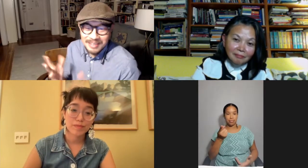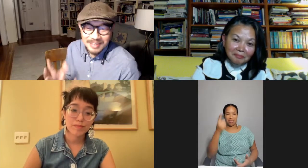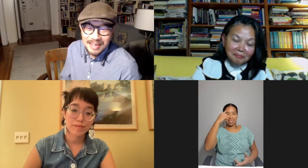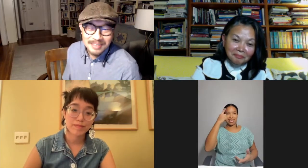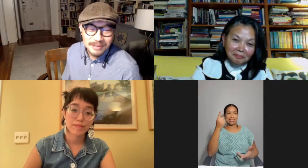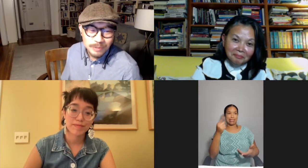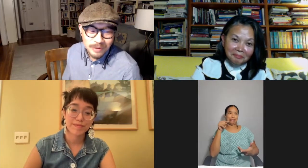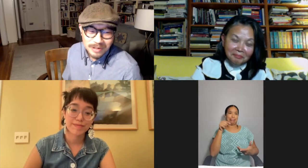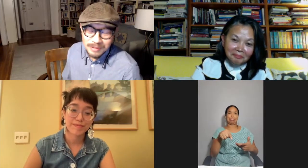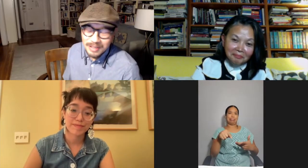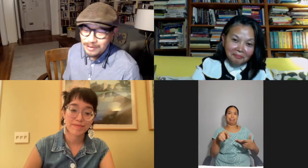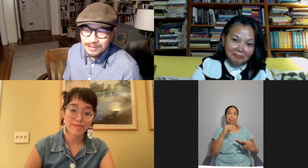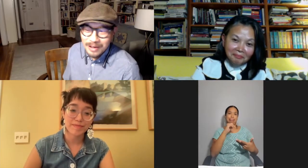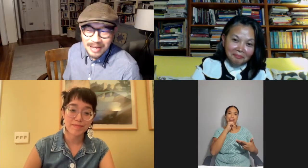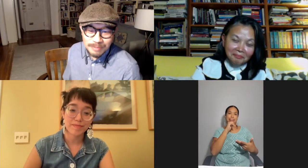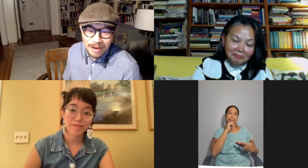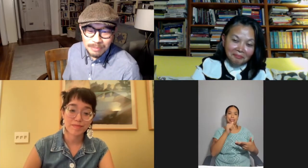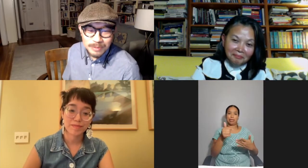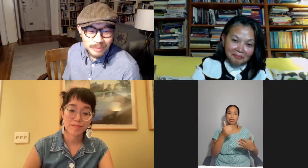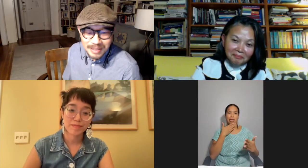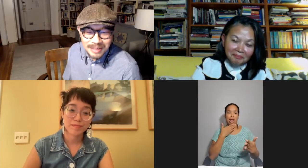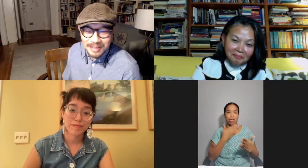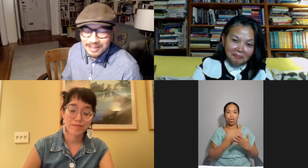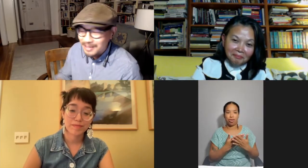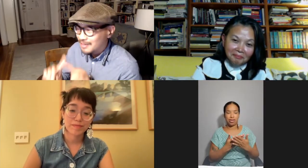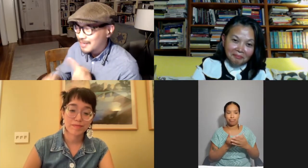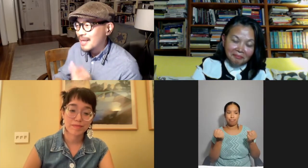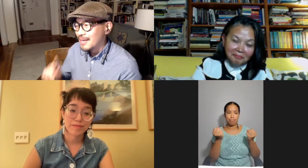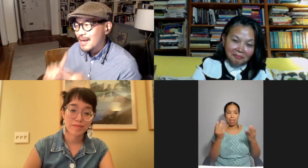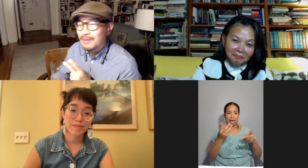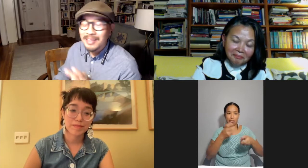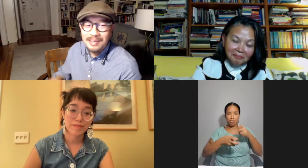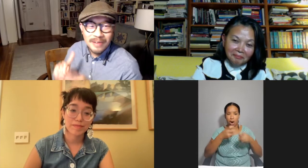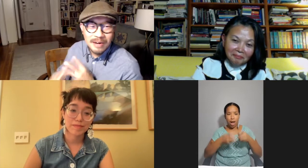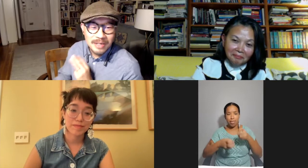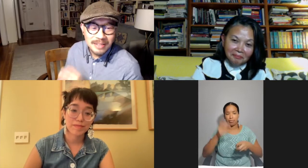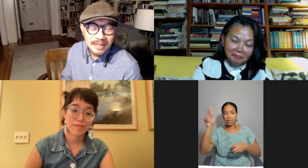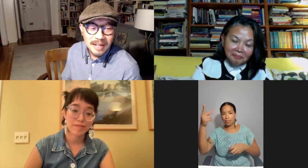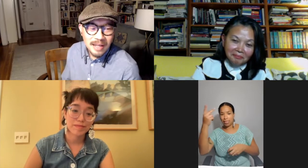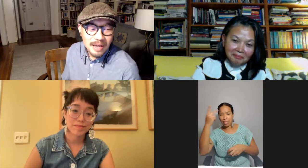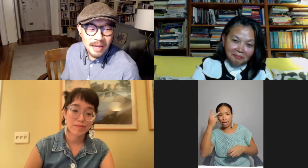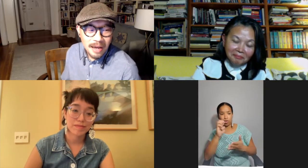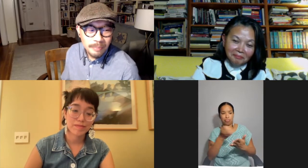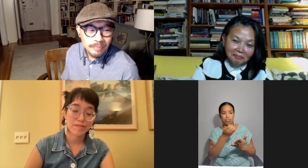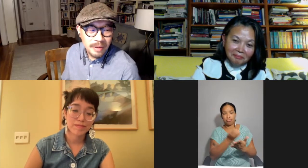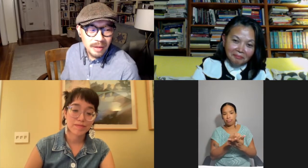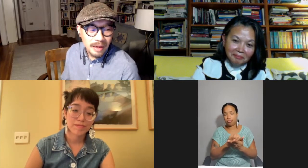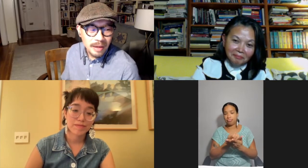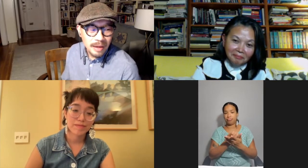really not, there's all kinds of problems politically, economically, and environmentally.